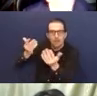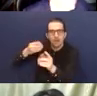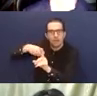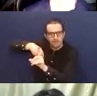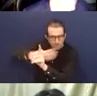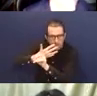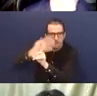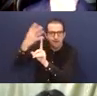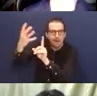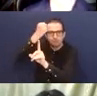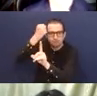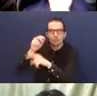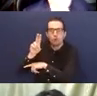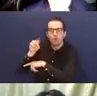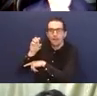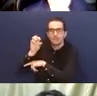disability statistics.